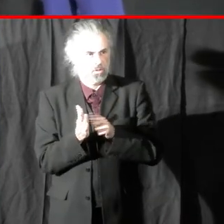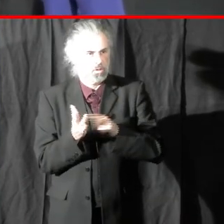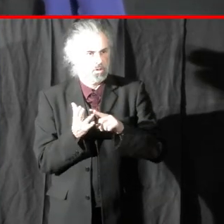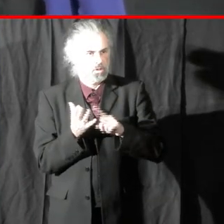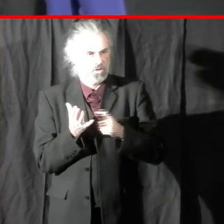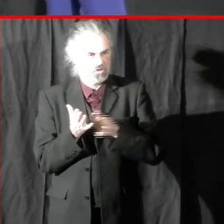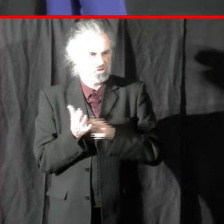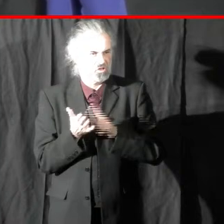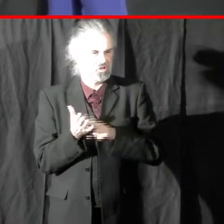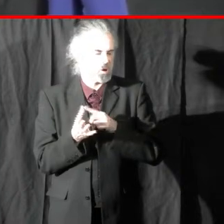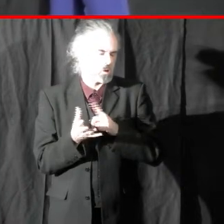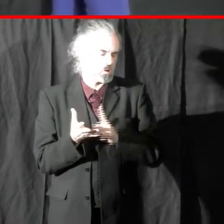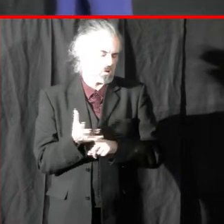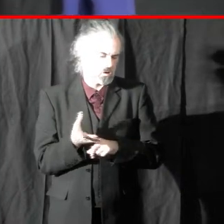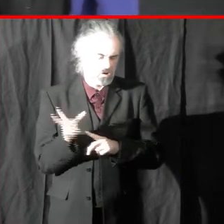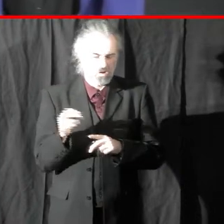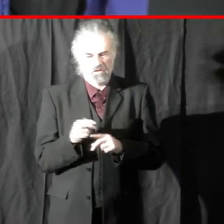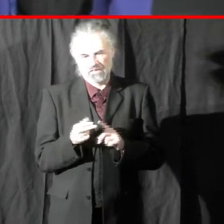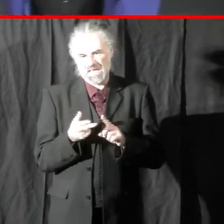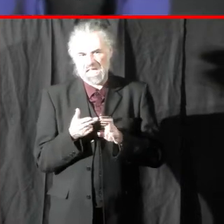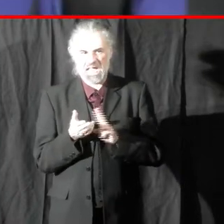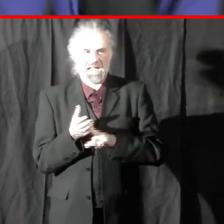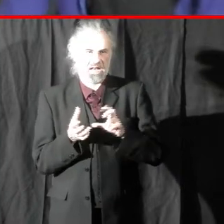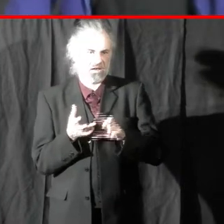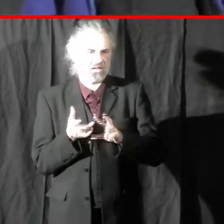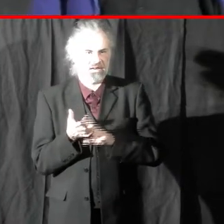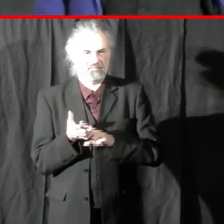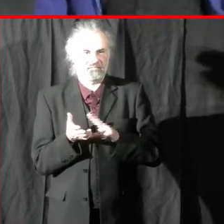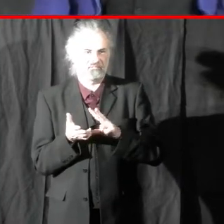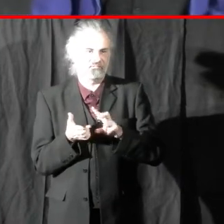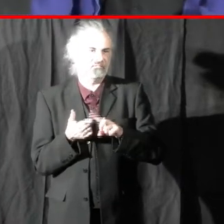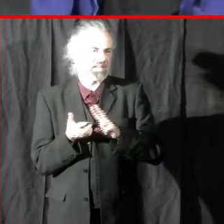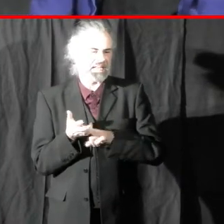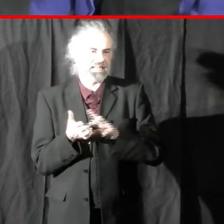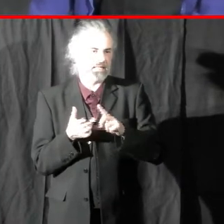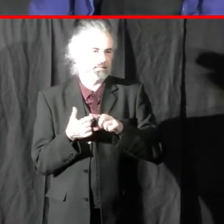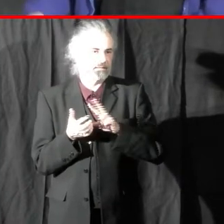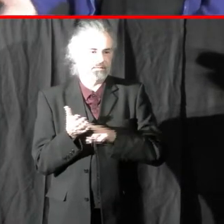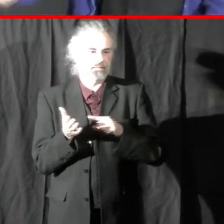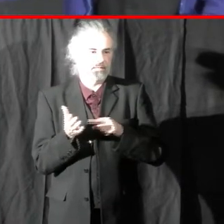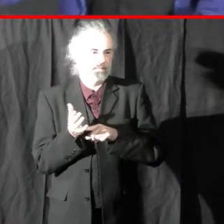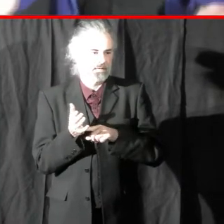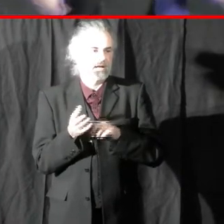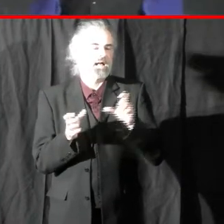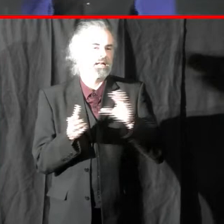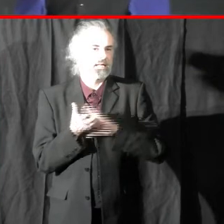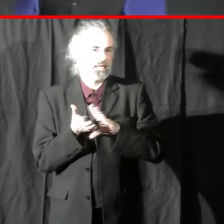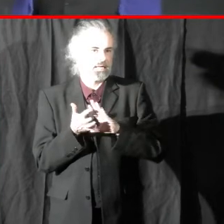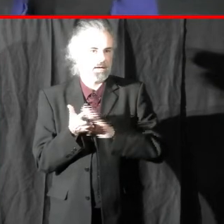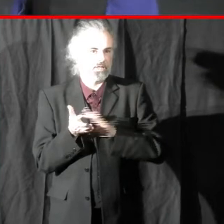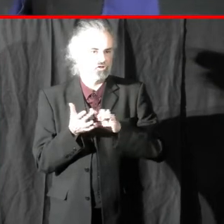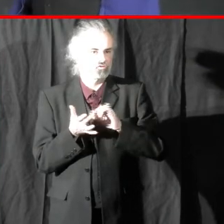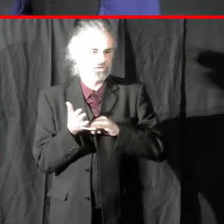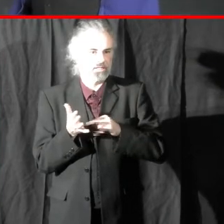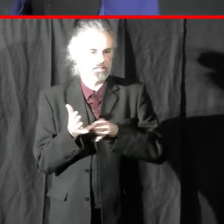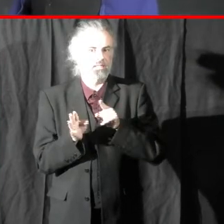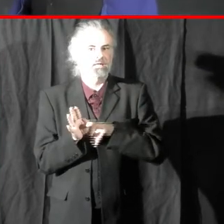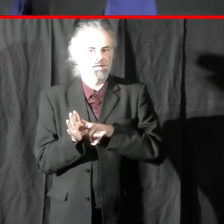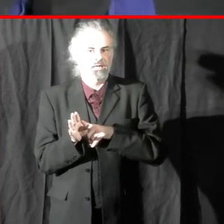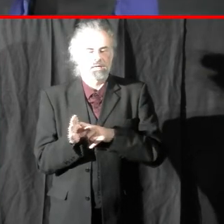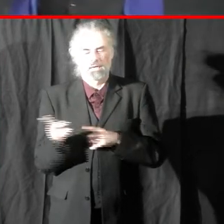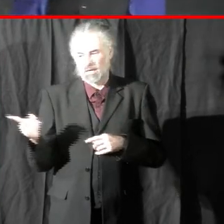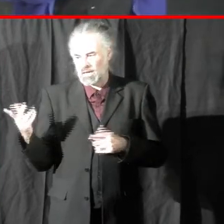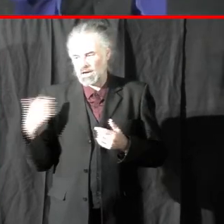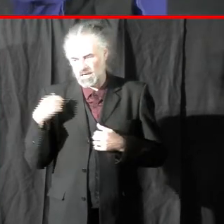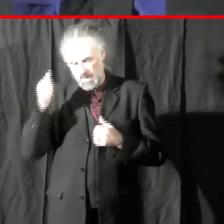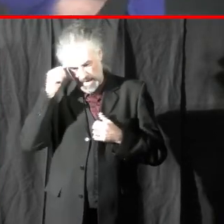Inconvenient Chemistry up against Nature Chem. Really. I mean, it's from 10 years ago, too, I know. Look, I've got easy tests that can disprove him.